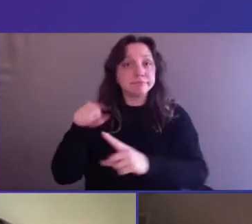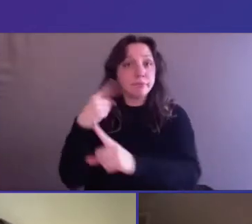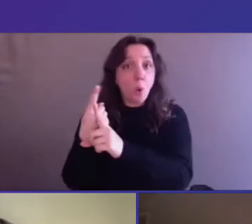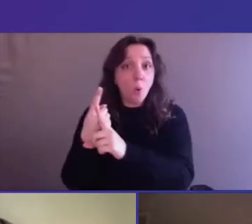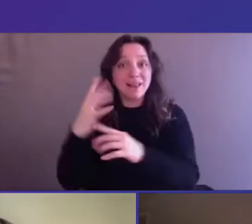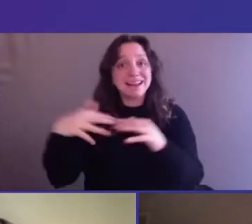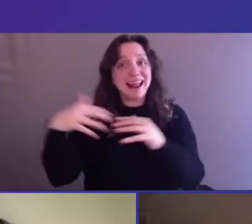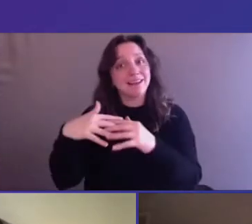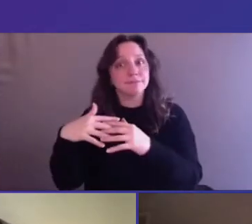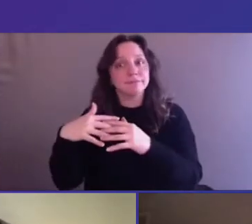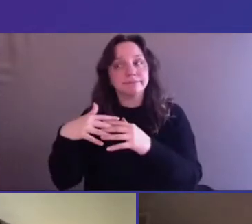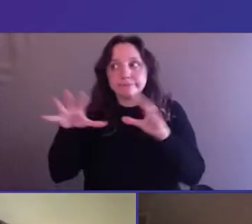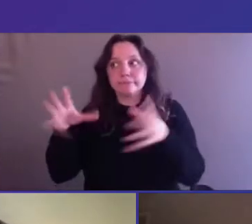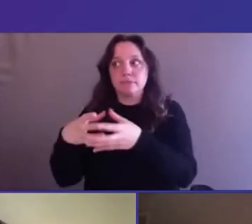in the United States. Welcome, Diane.